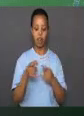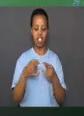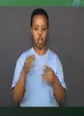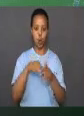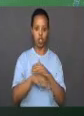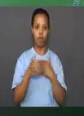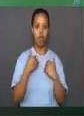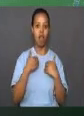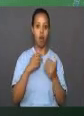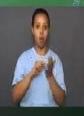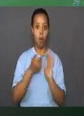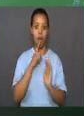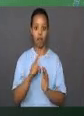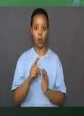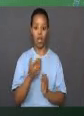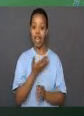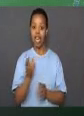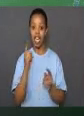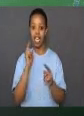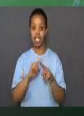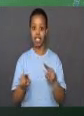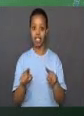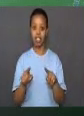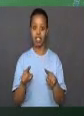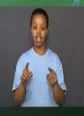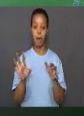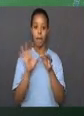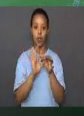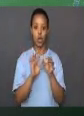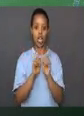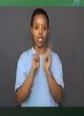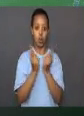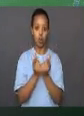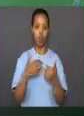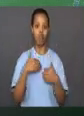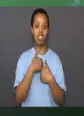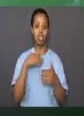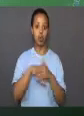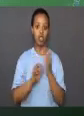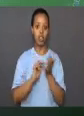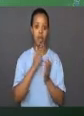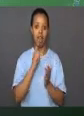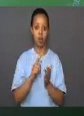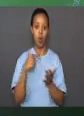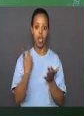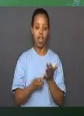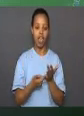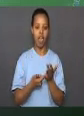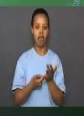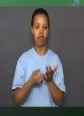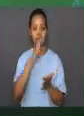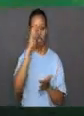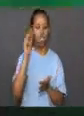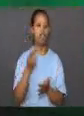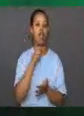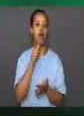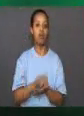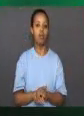species. But in social groups of animals, this is not the case.